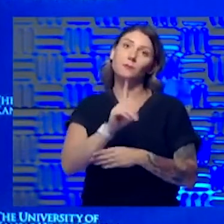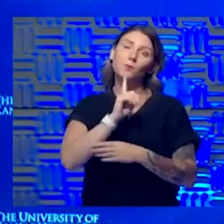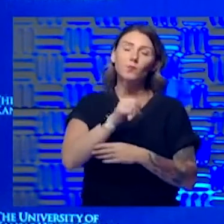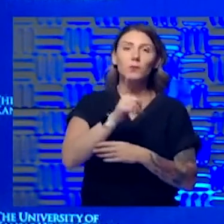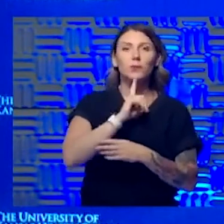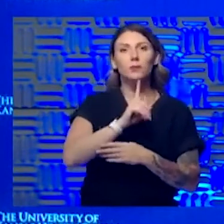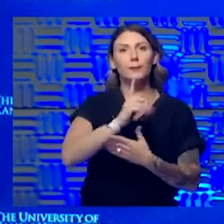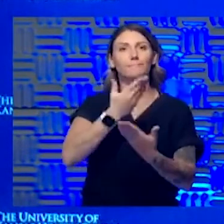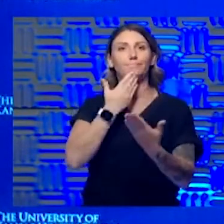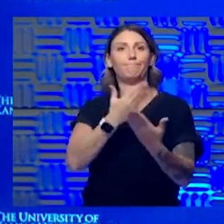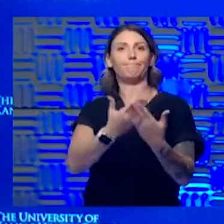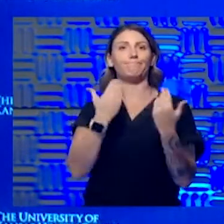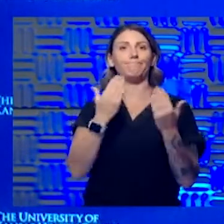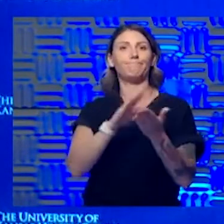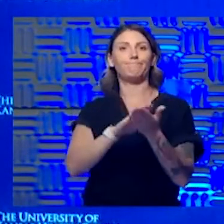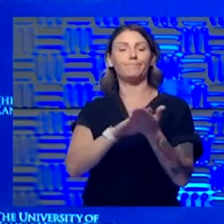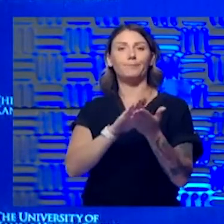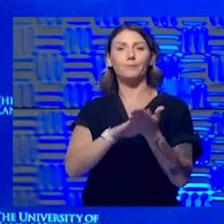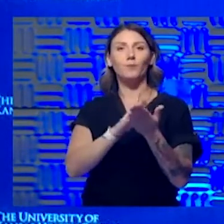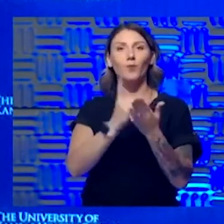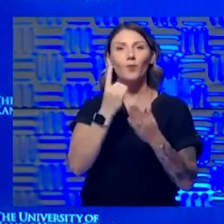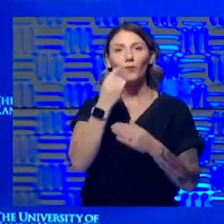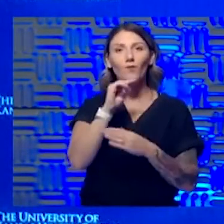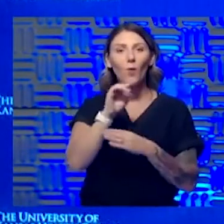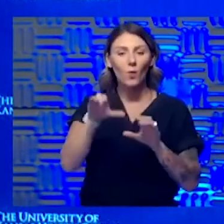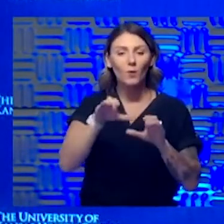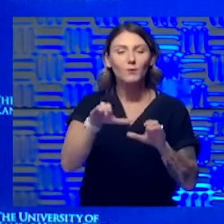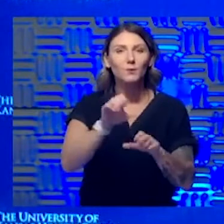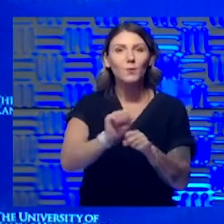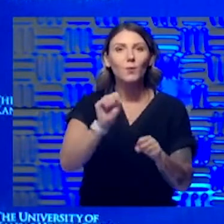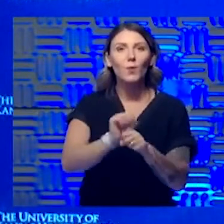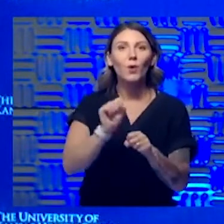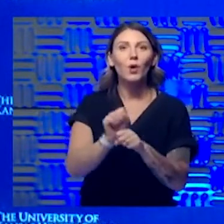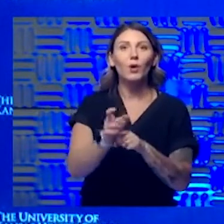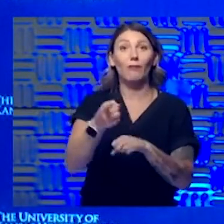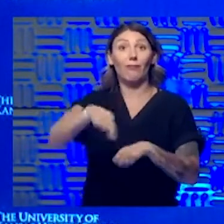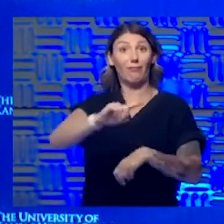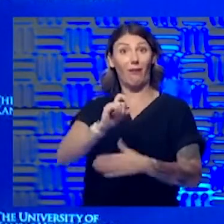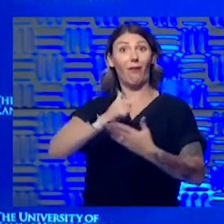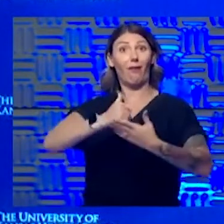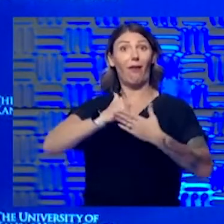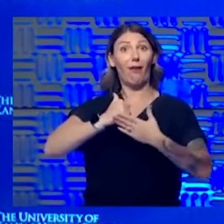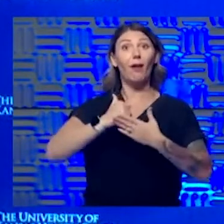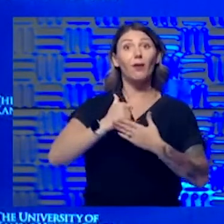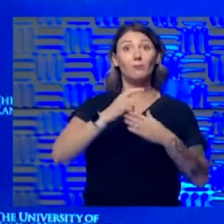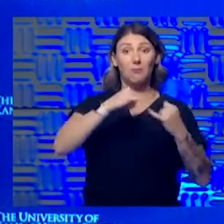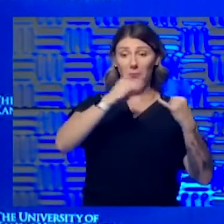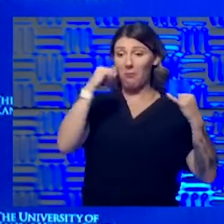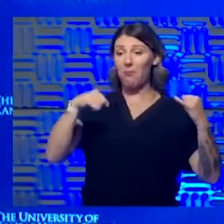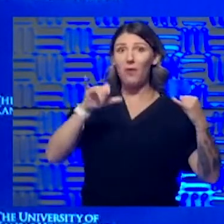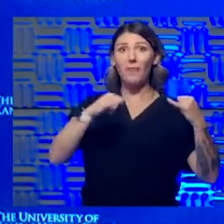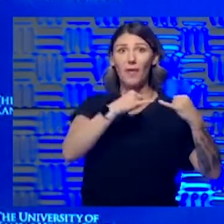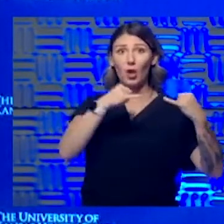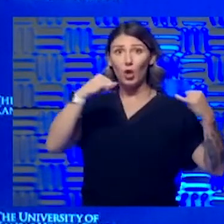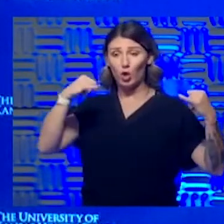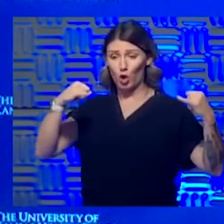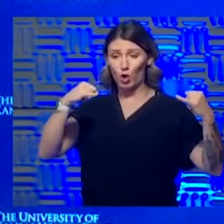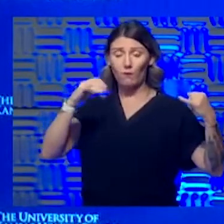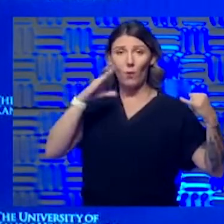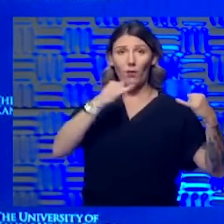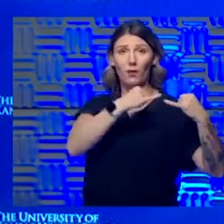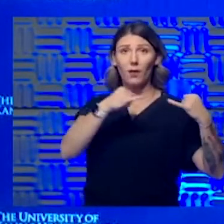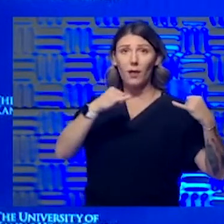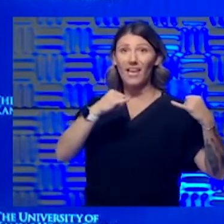in bending that curve and making healthcare safer, because they did help us bend the curve. And now we just have to keep the curve bent and not let it